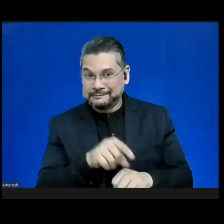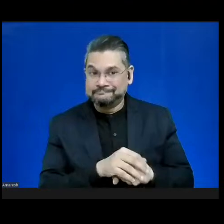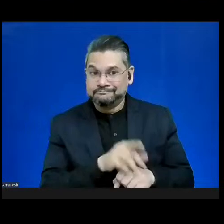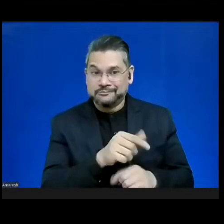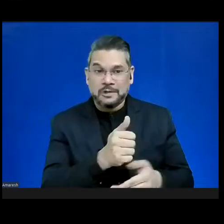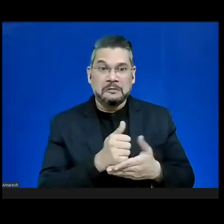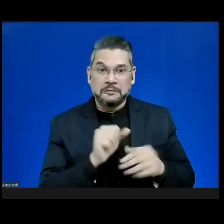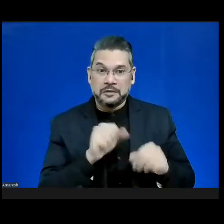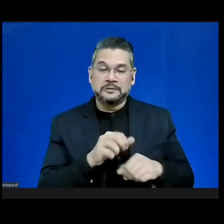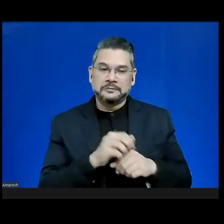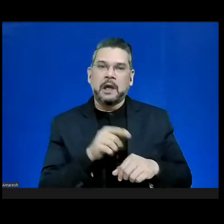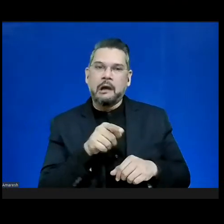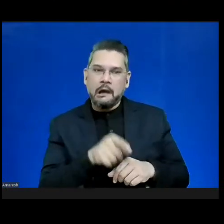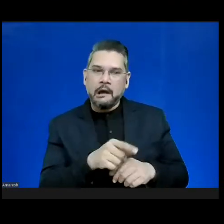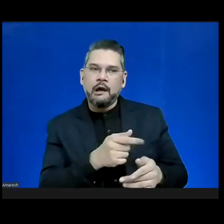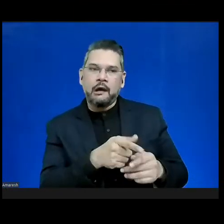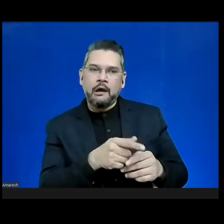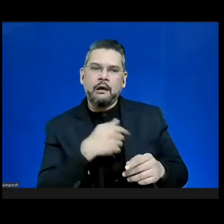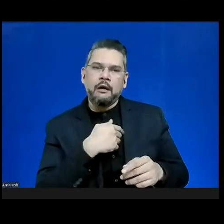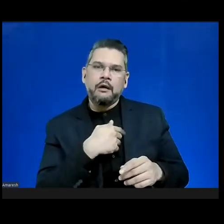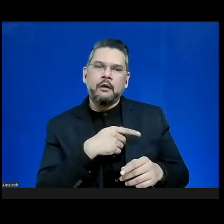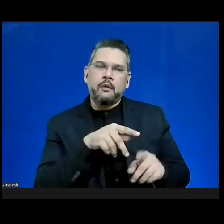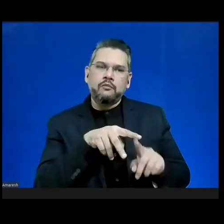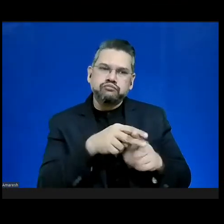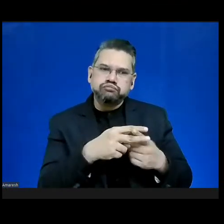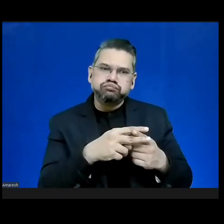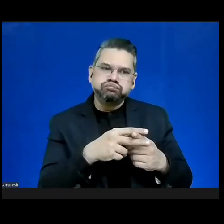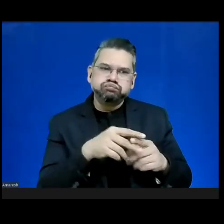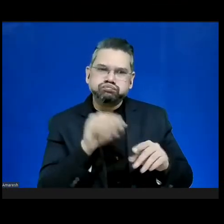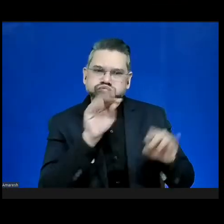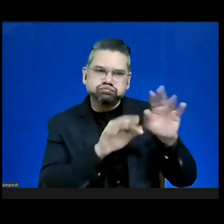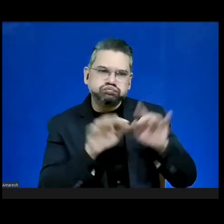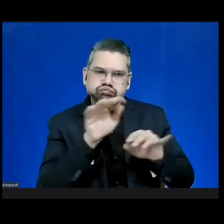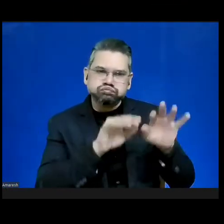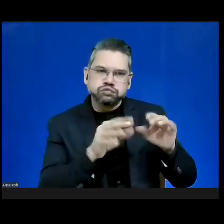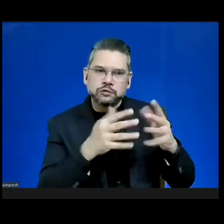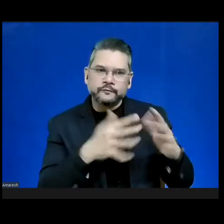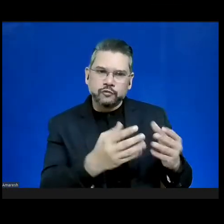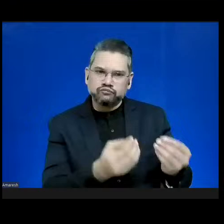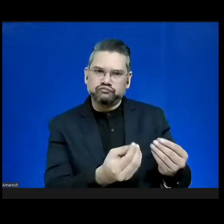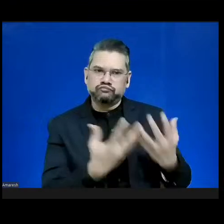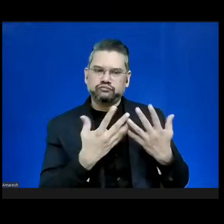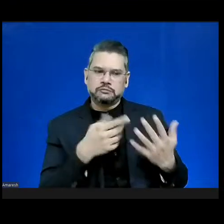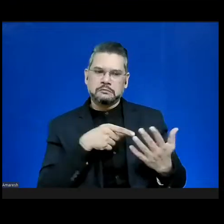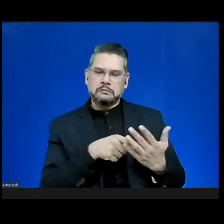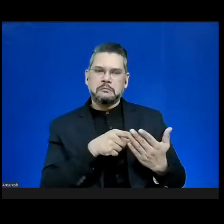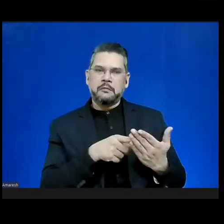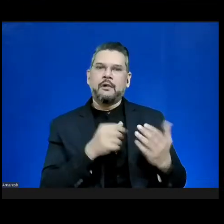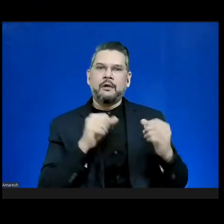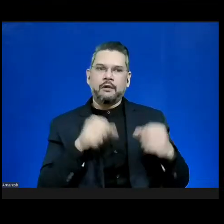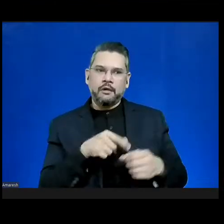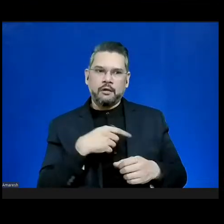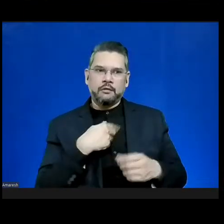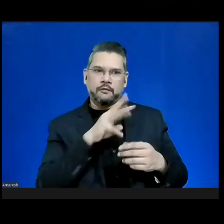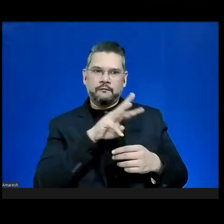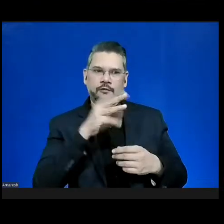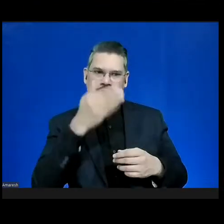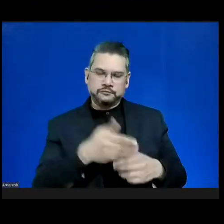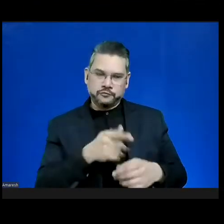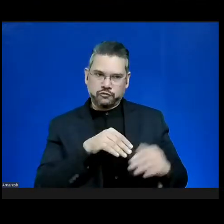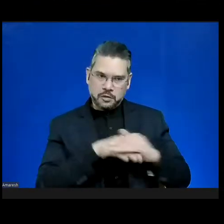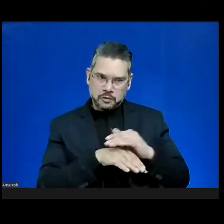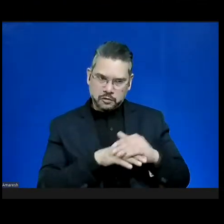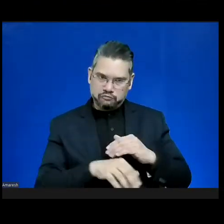of the percentage, or probably I would say the readiness of your website to